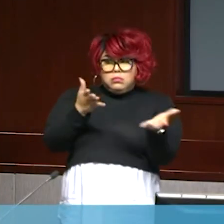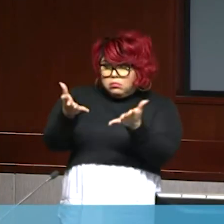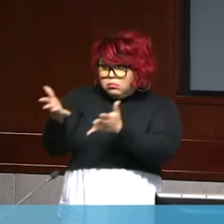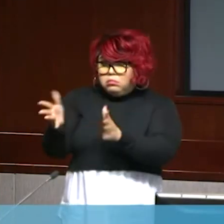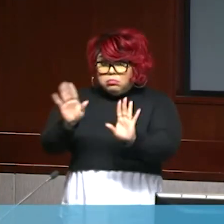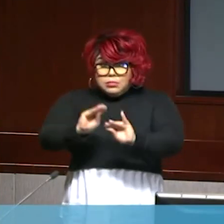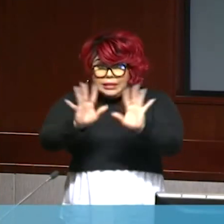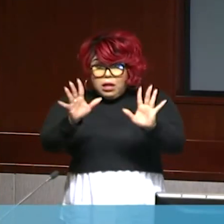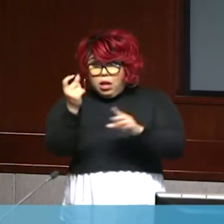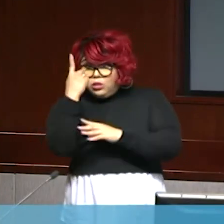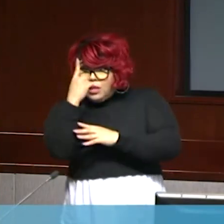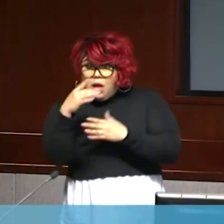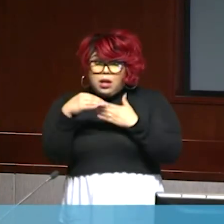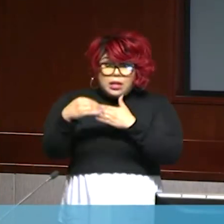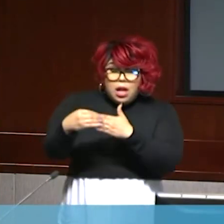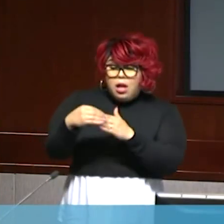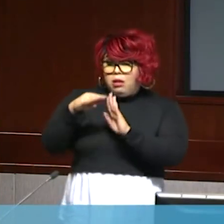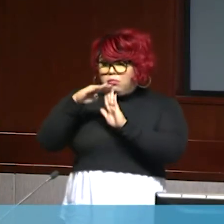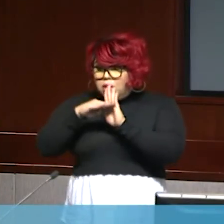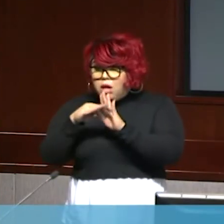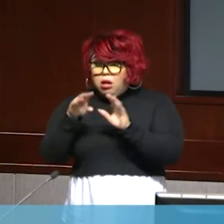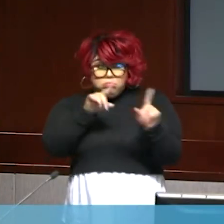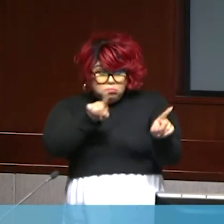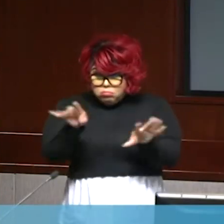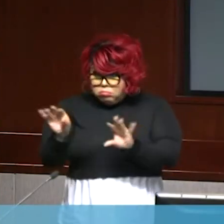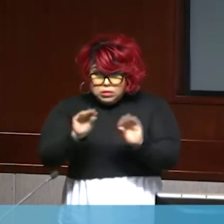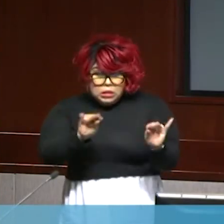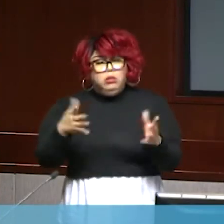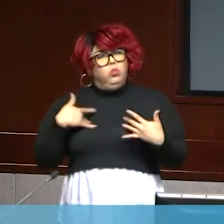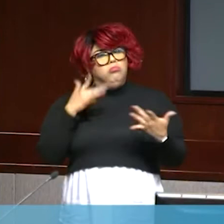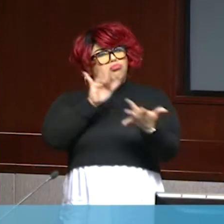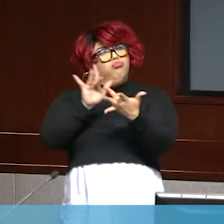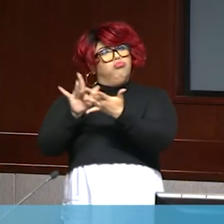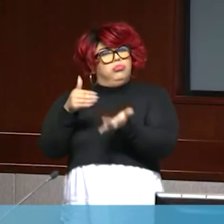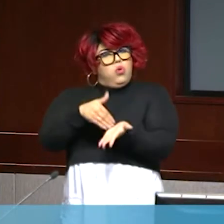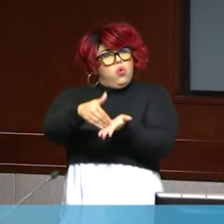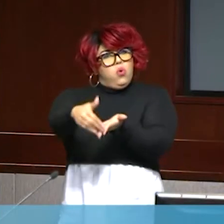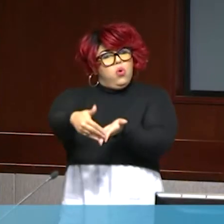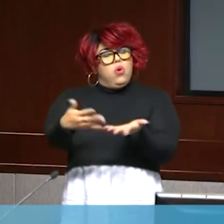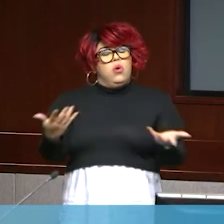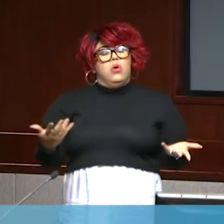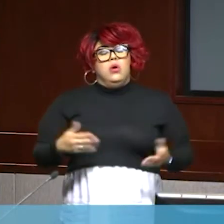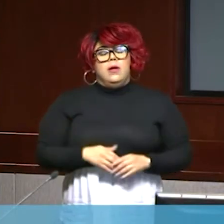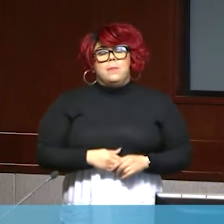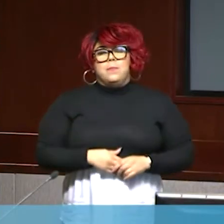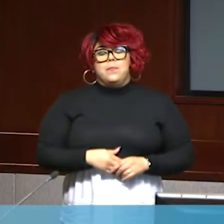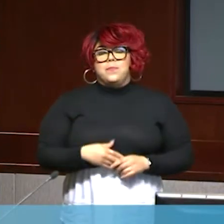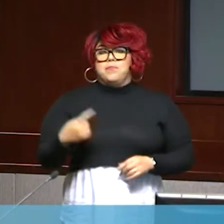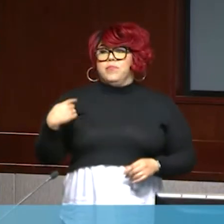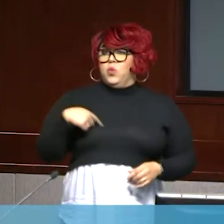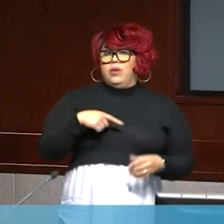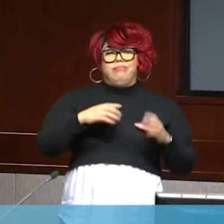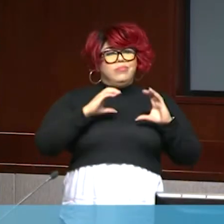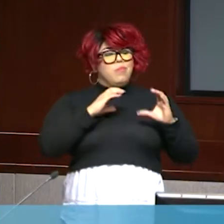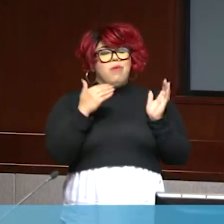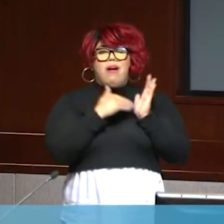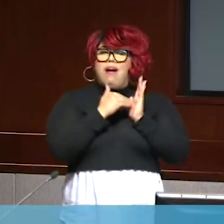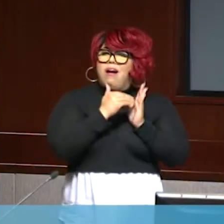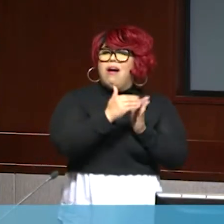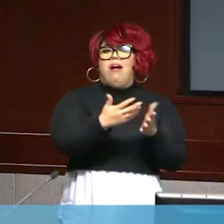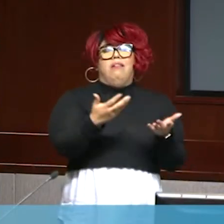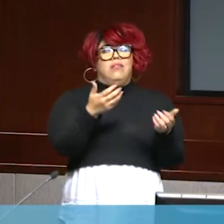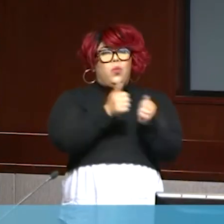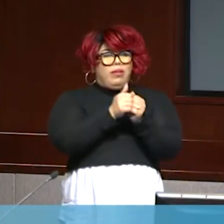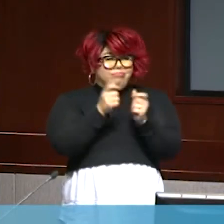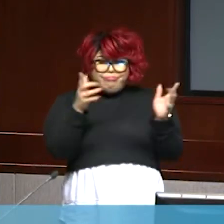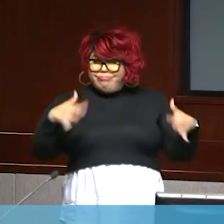of understanding on what the guidance is on reopening. We have a continuity of communications on all that, so